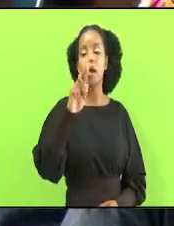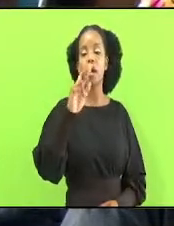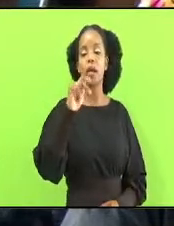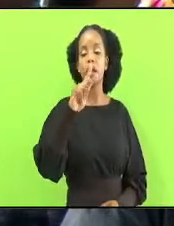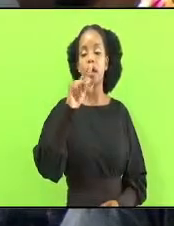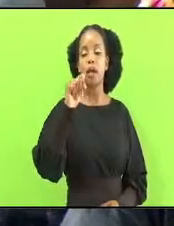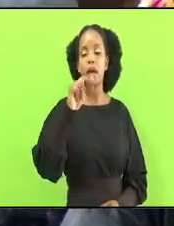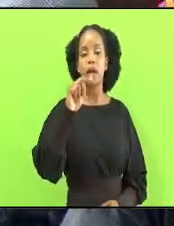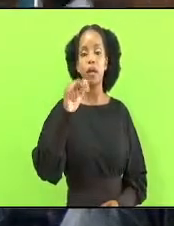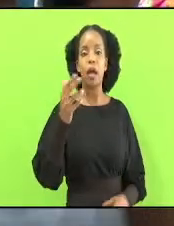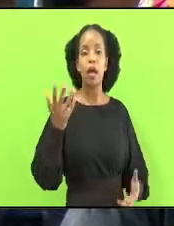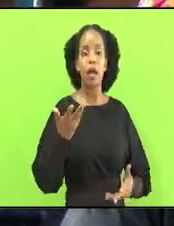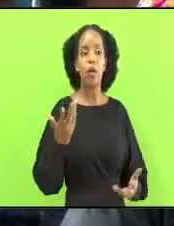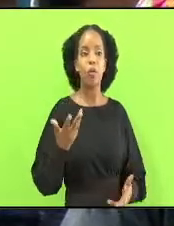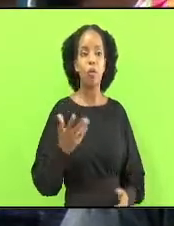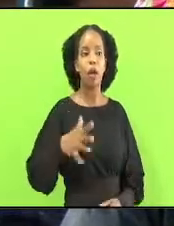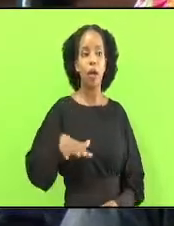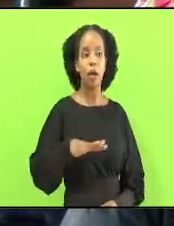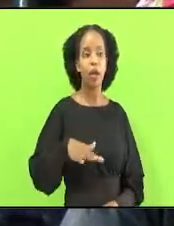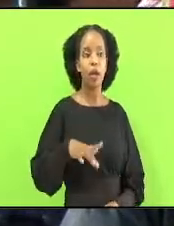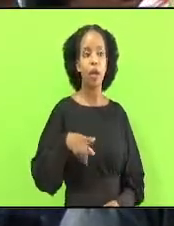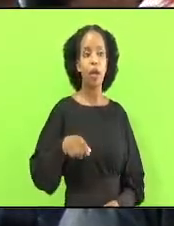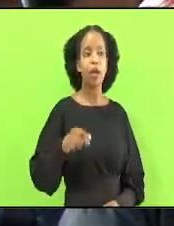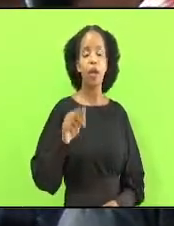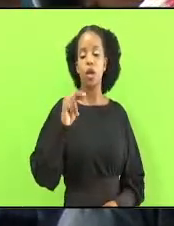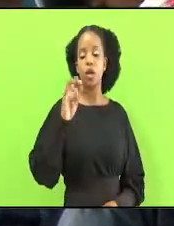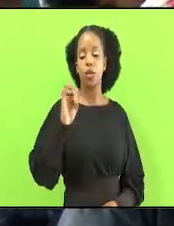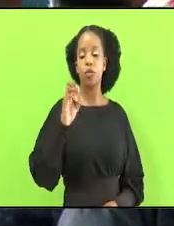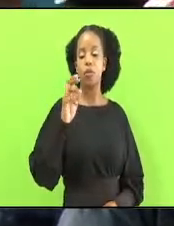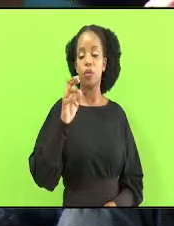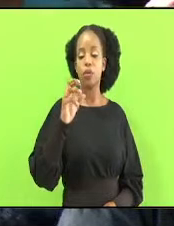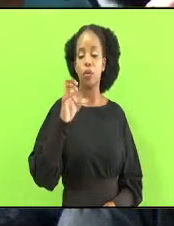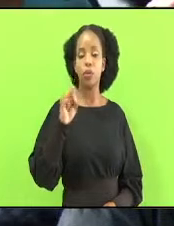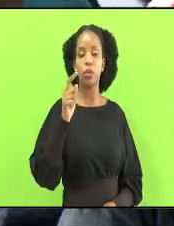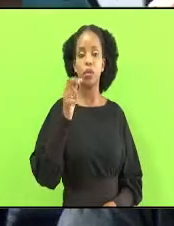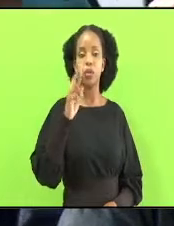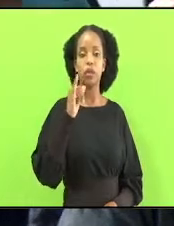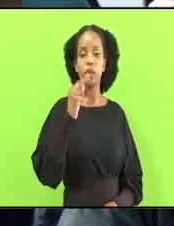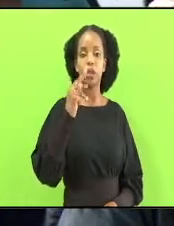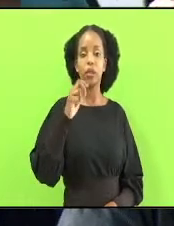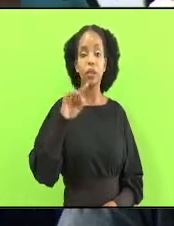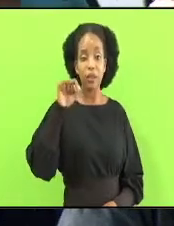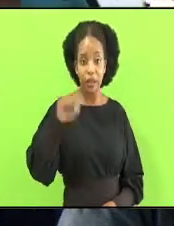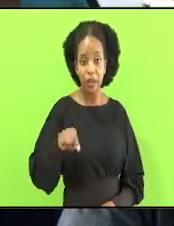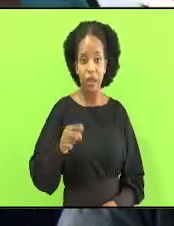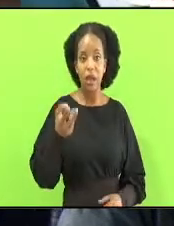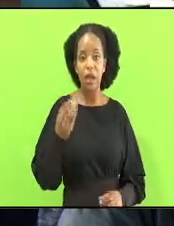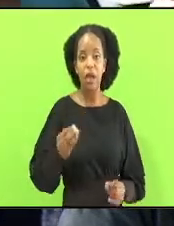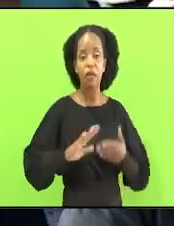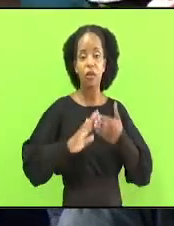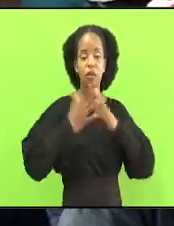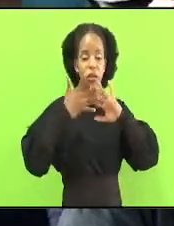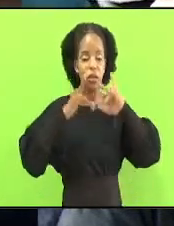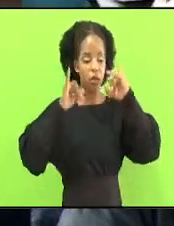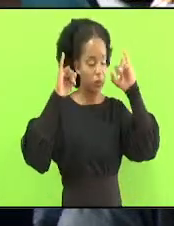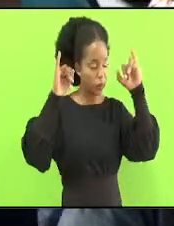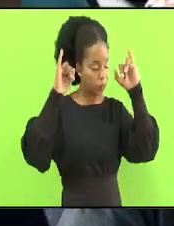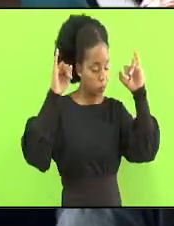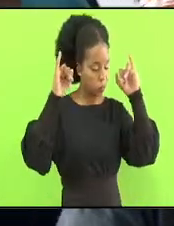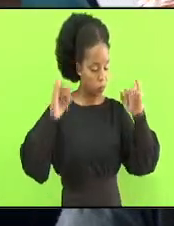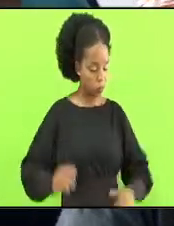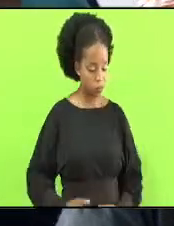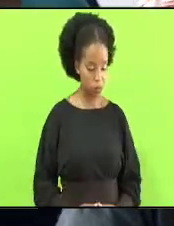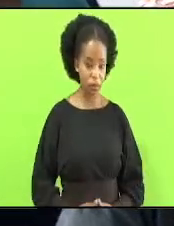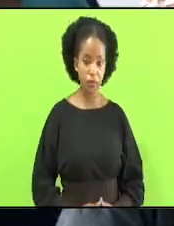Newstons. Ke disaster. you'll find that it's just a disaster there, what you will end up